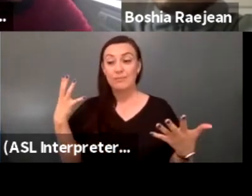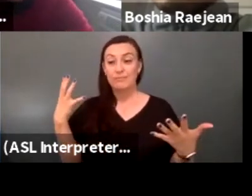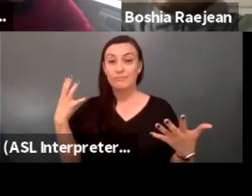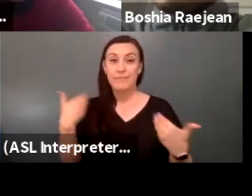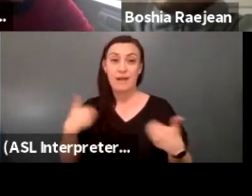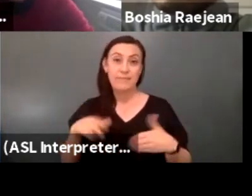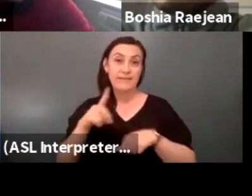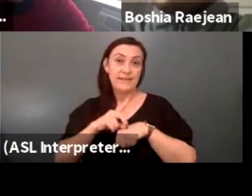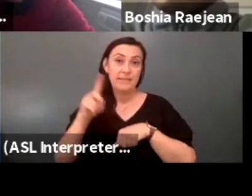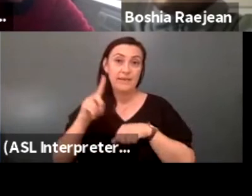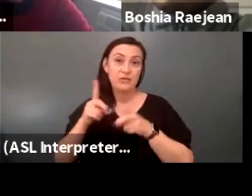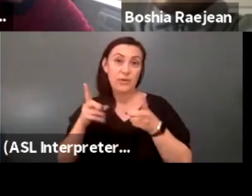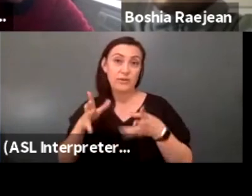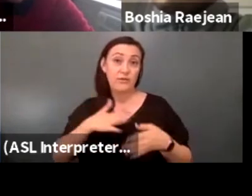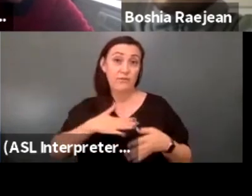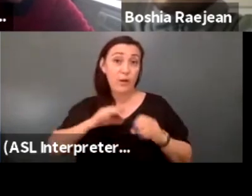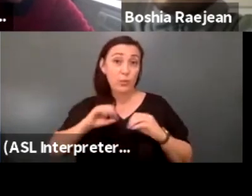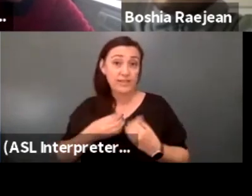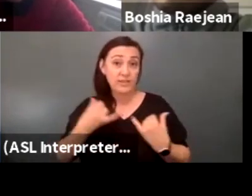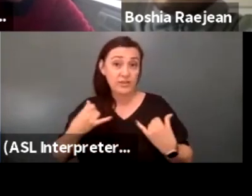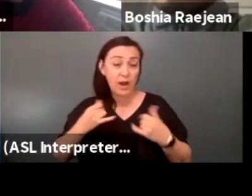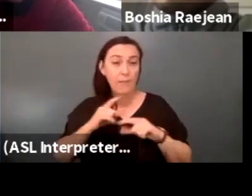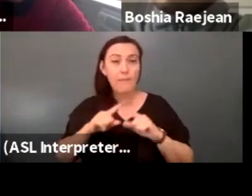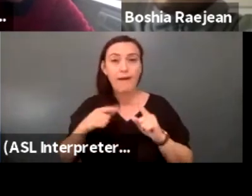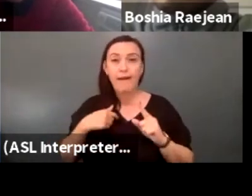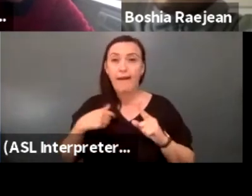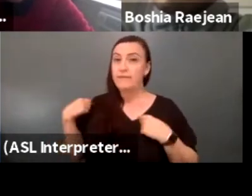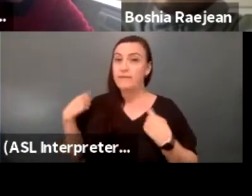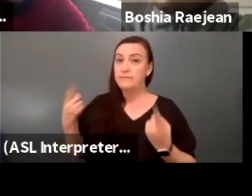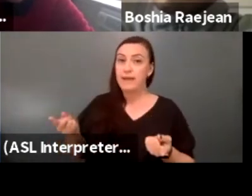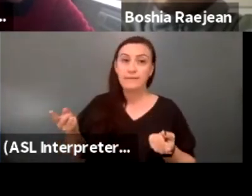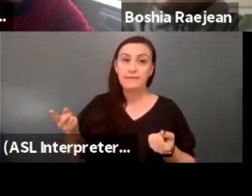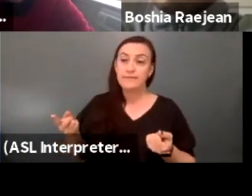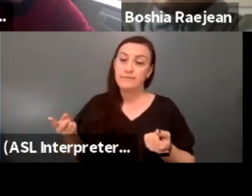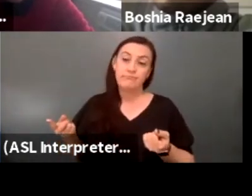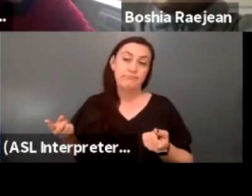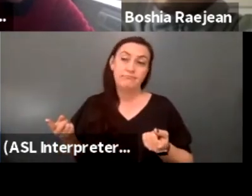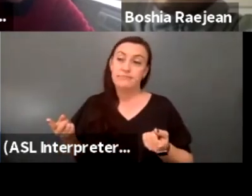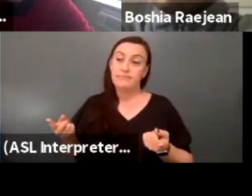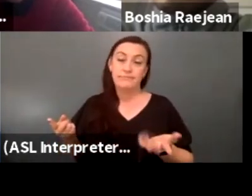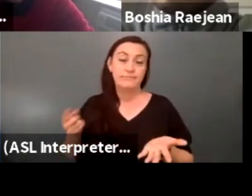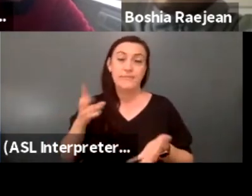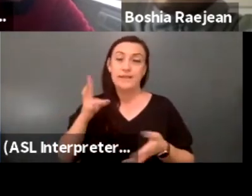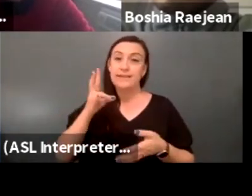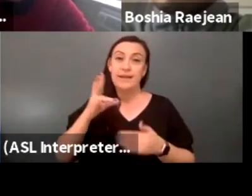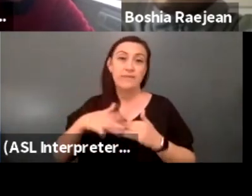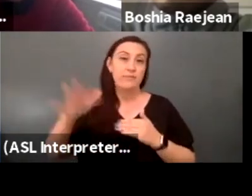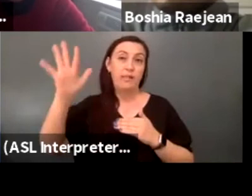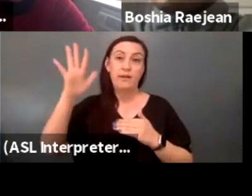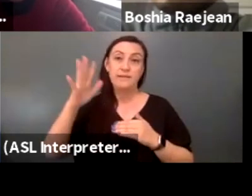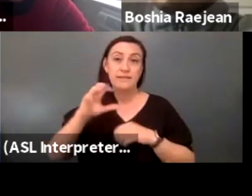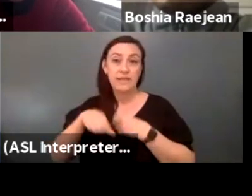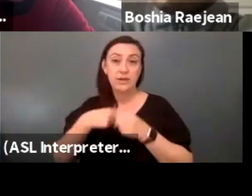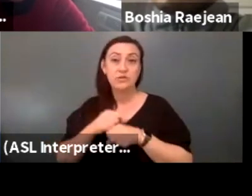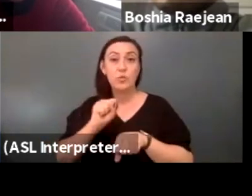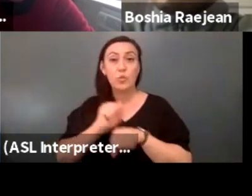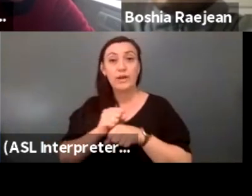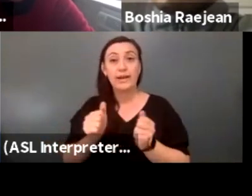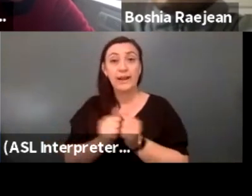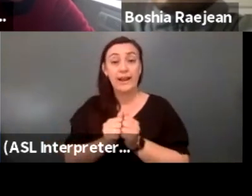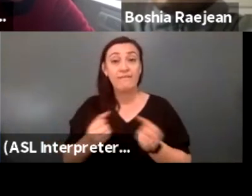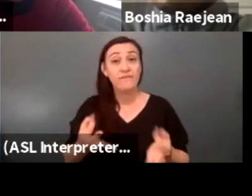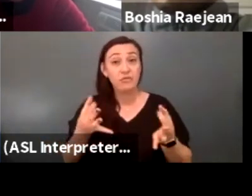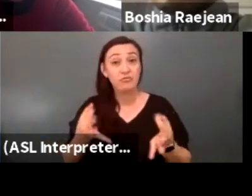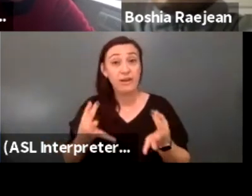deputy director at my organization now, but had spent the past 7+ years working in fundraising